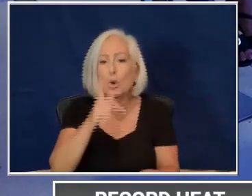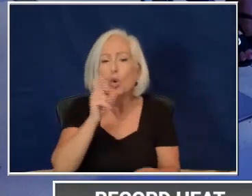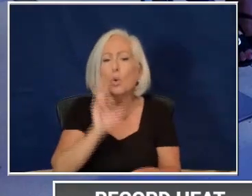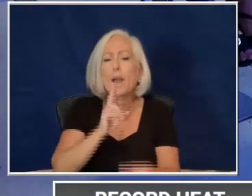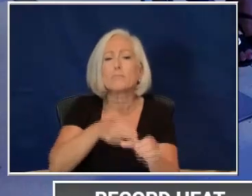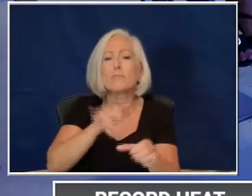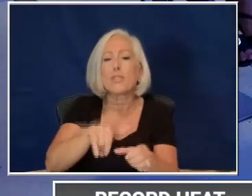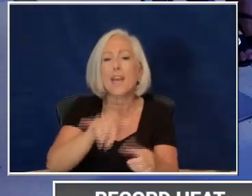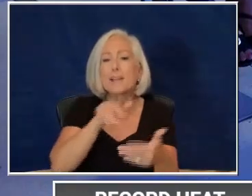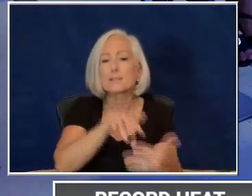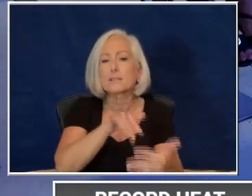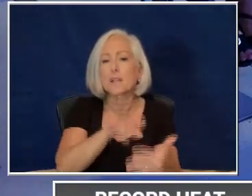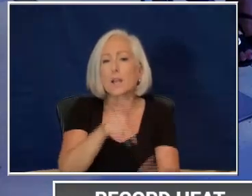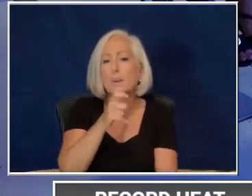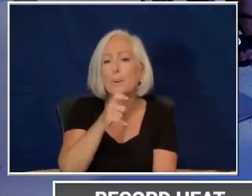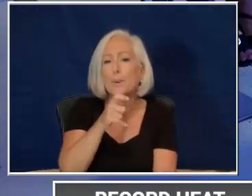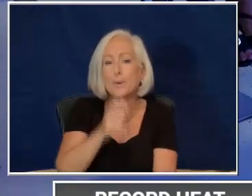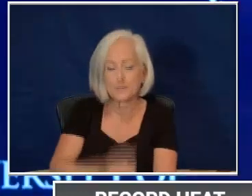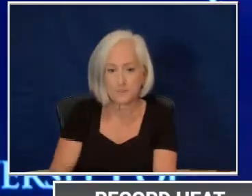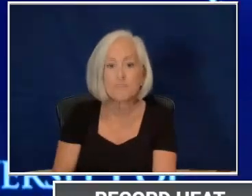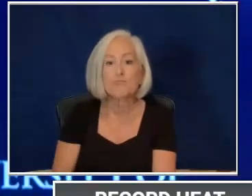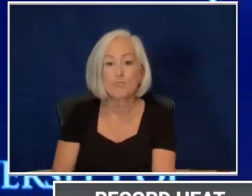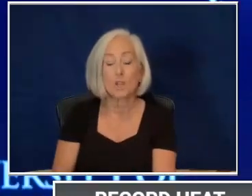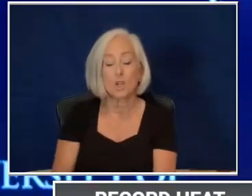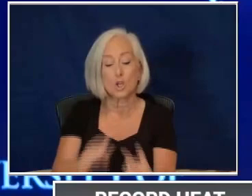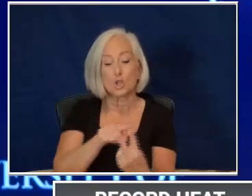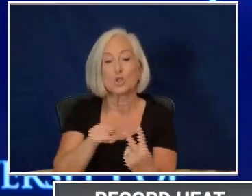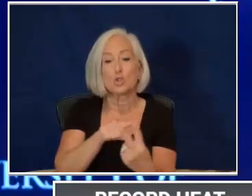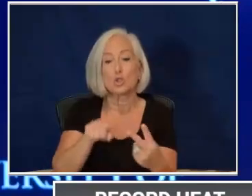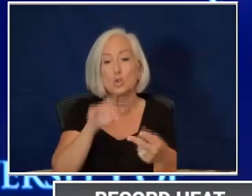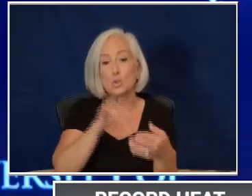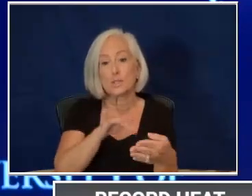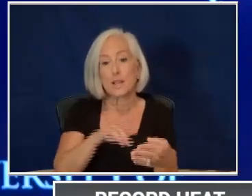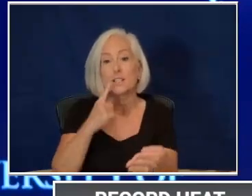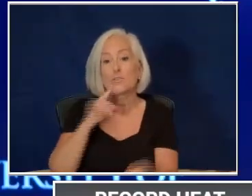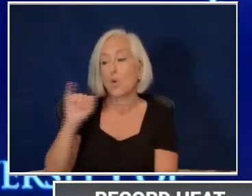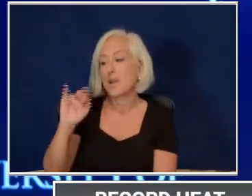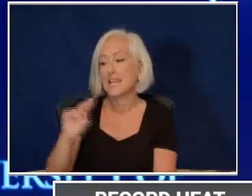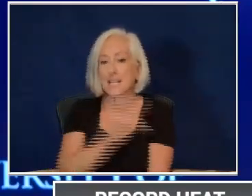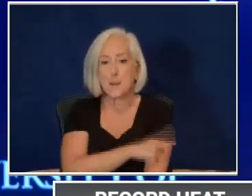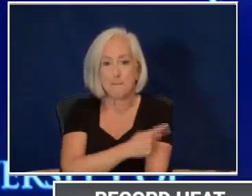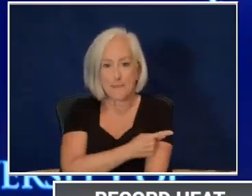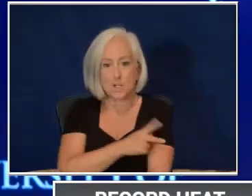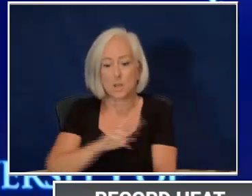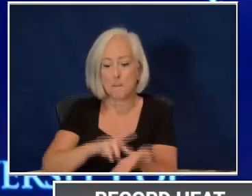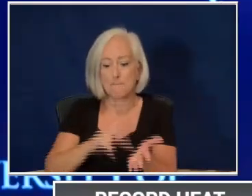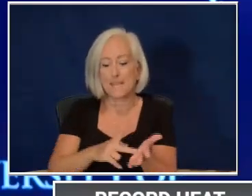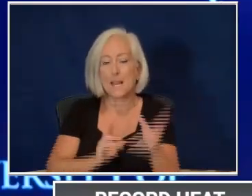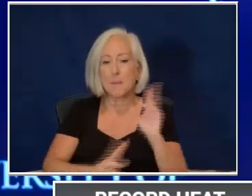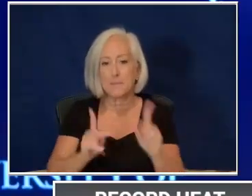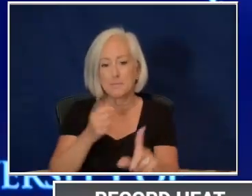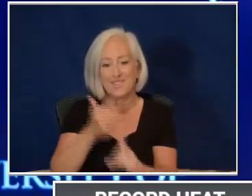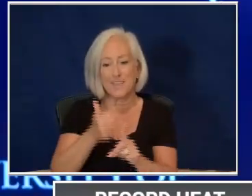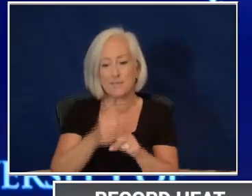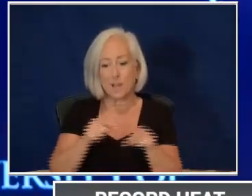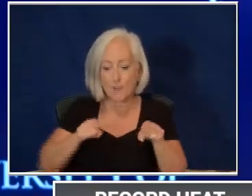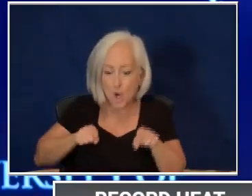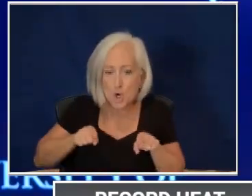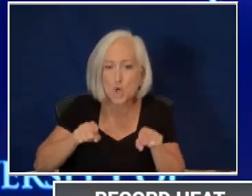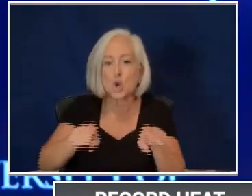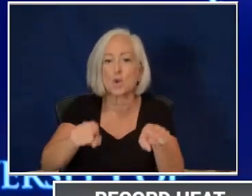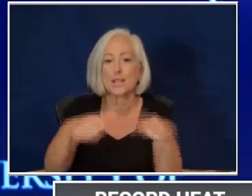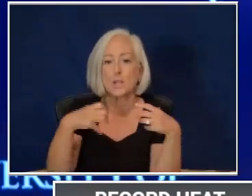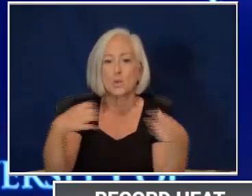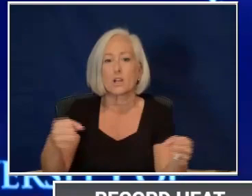how do they do that? So the 2 trials are for inpatients, so Okay. people who are currently recovering from a stroke and still in a hospital